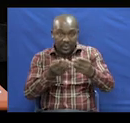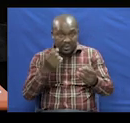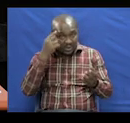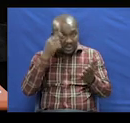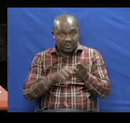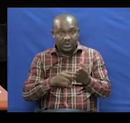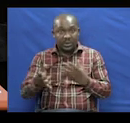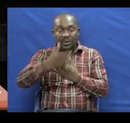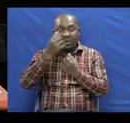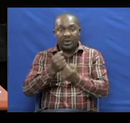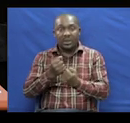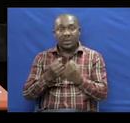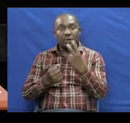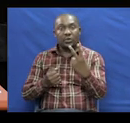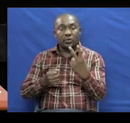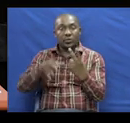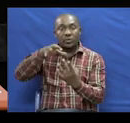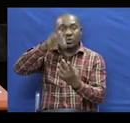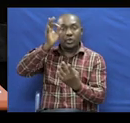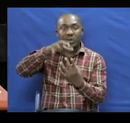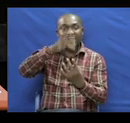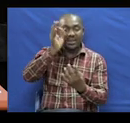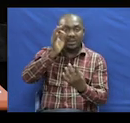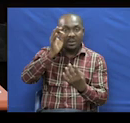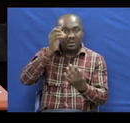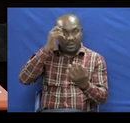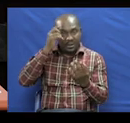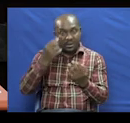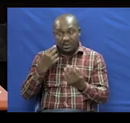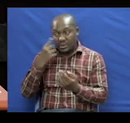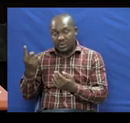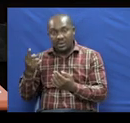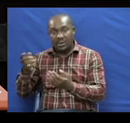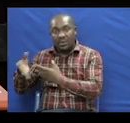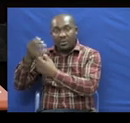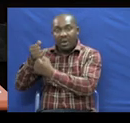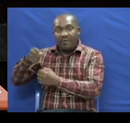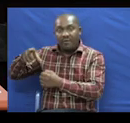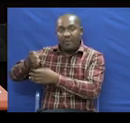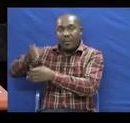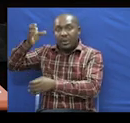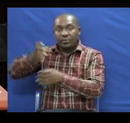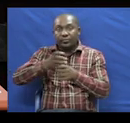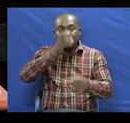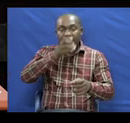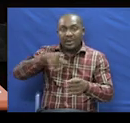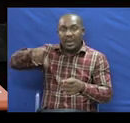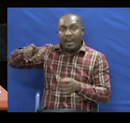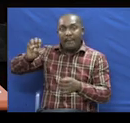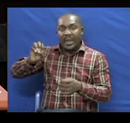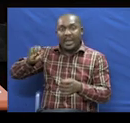choices. See here, example one, we had Pepsi and Fanta. Those two are